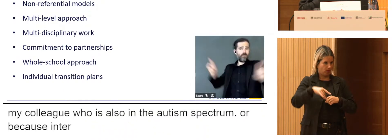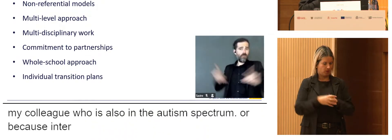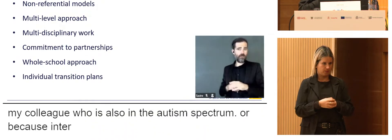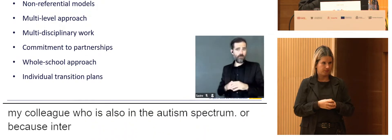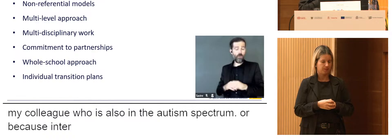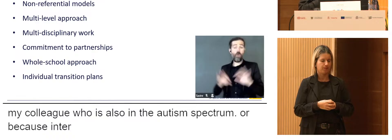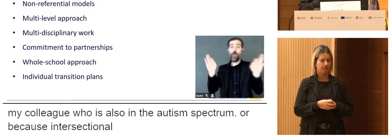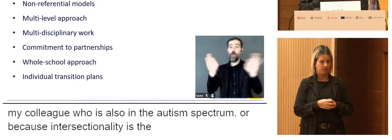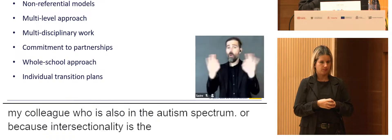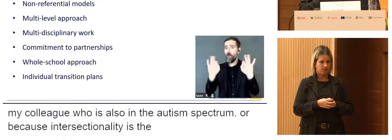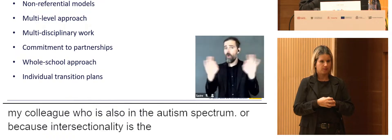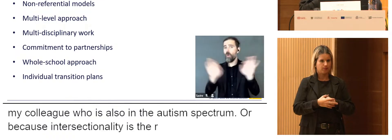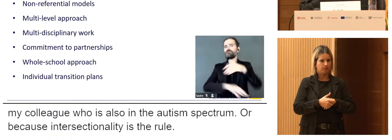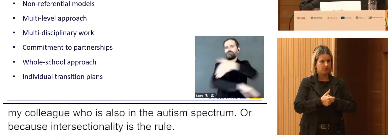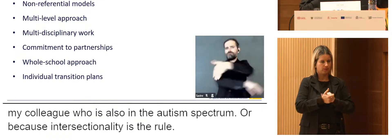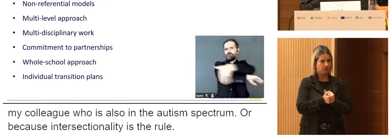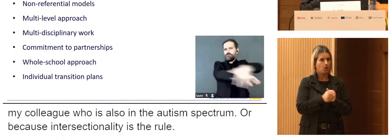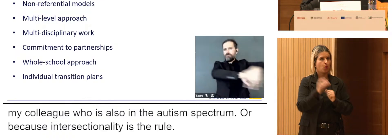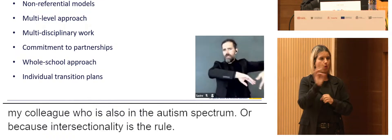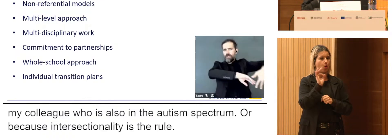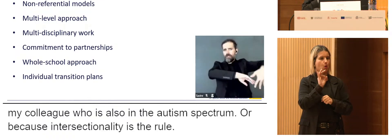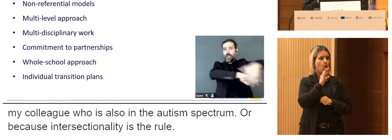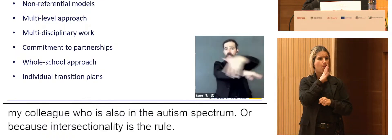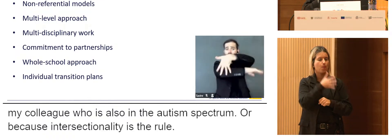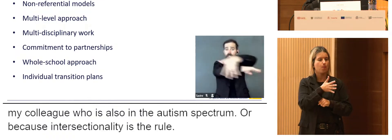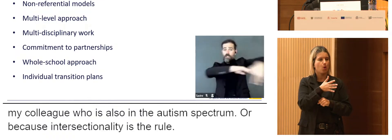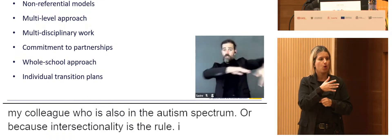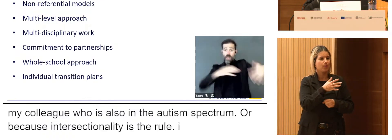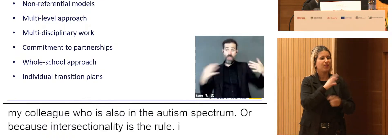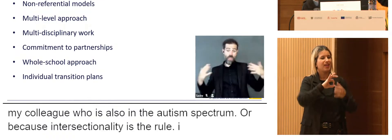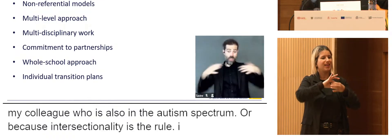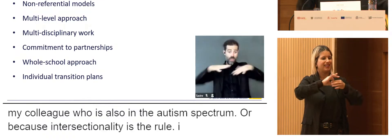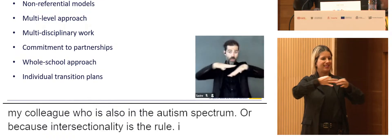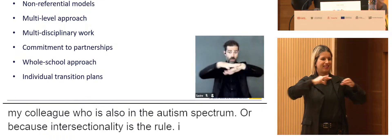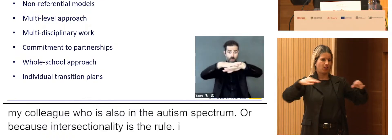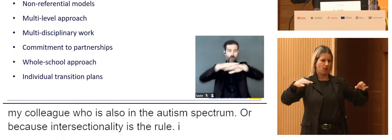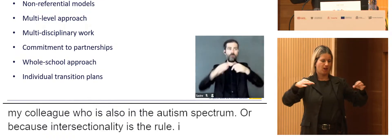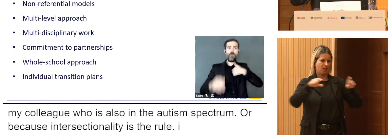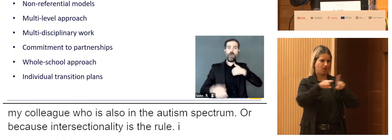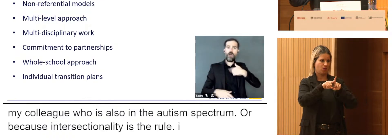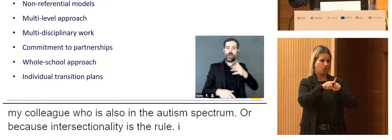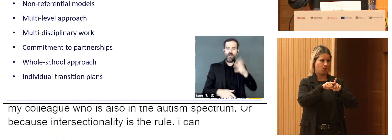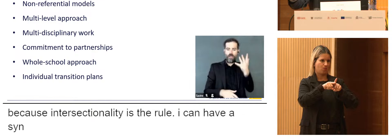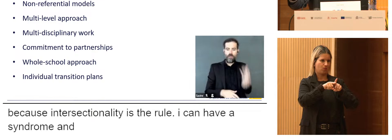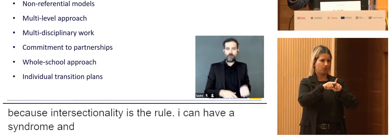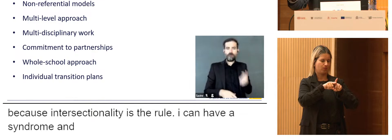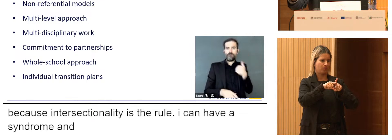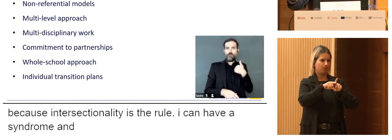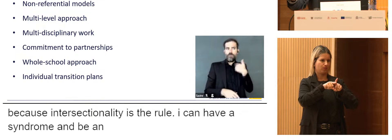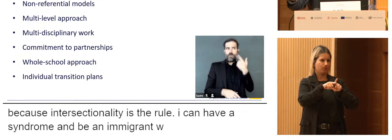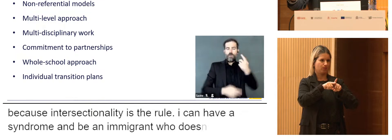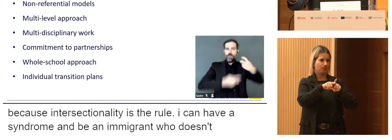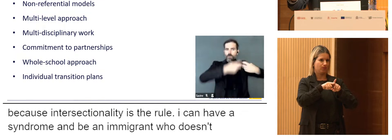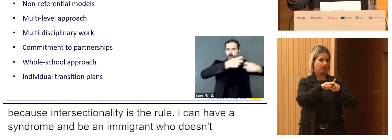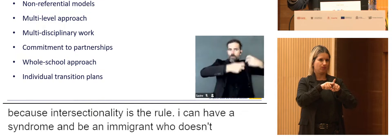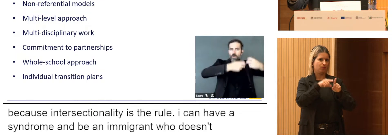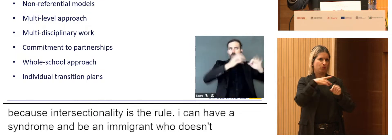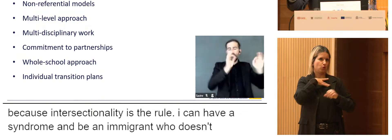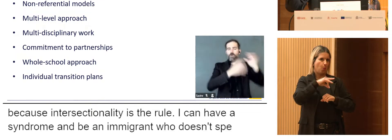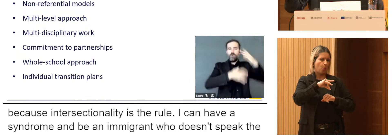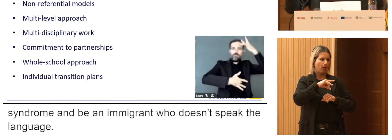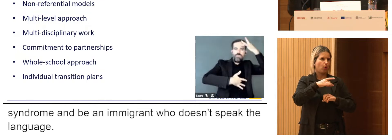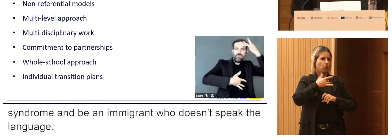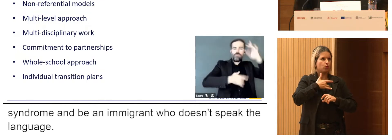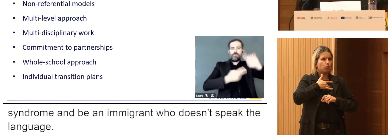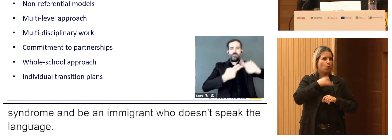is the rule. I can have a syndrome and be an immigrant who doesn't speak the language.